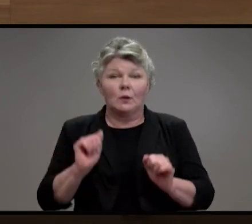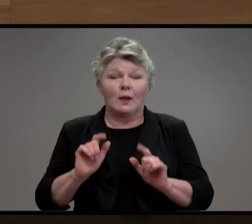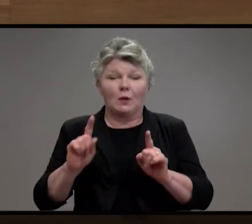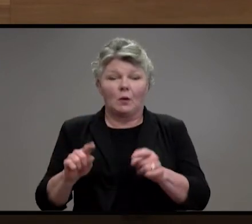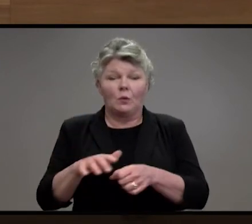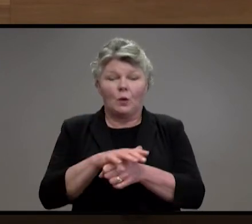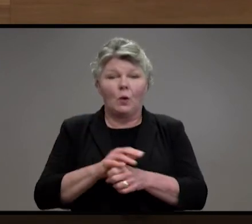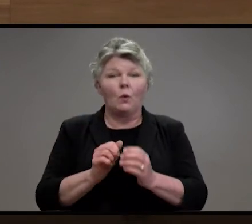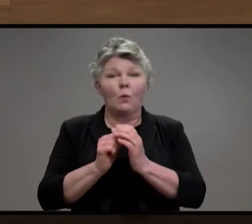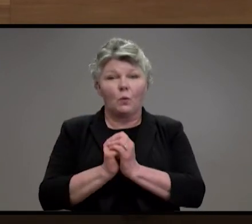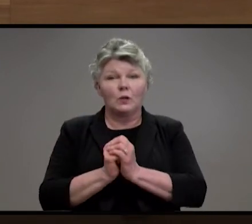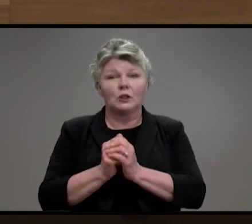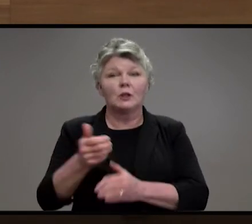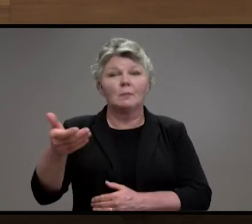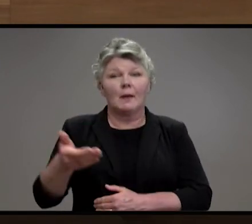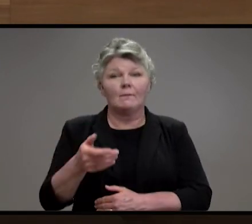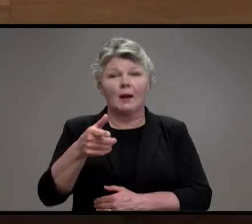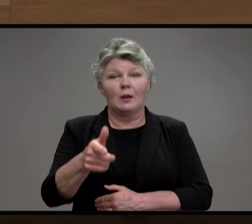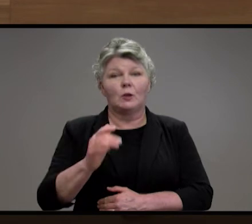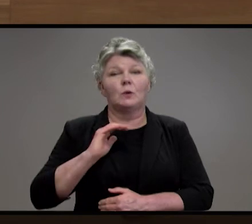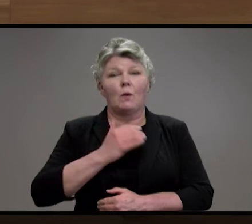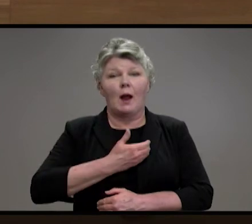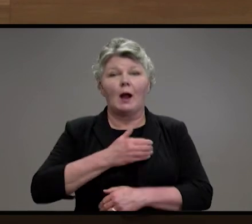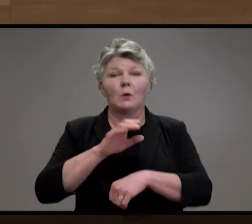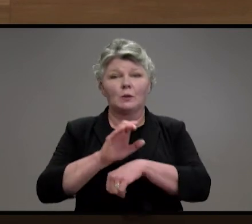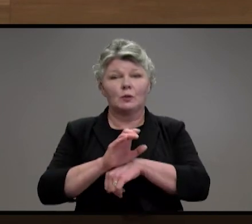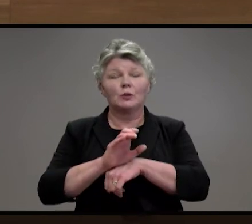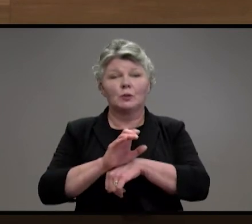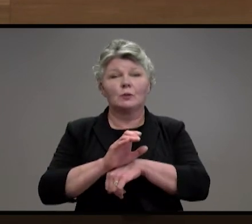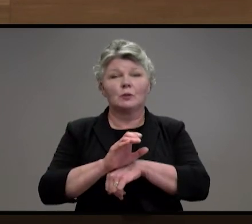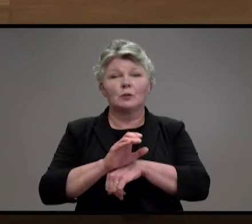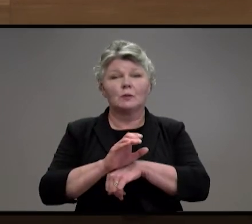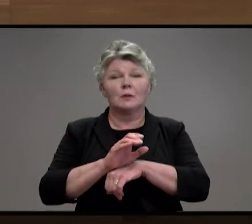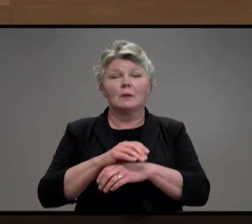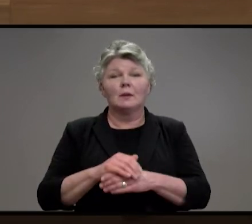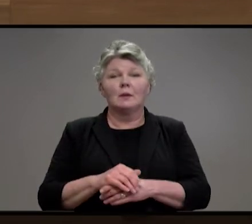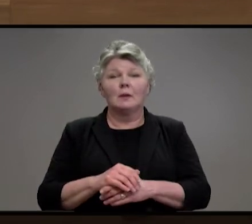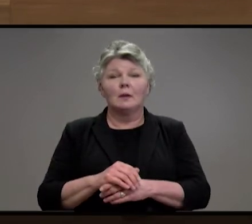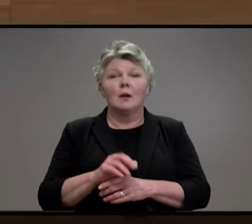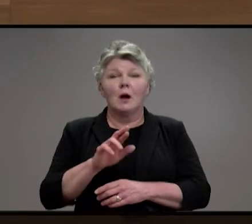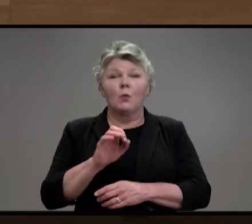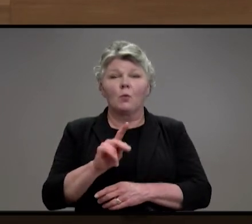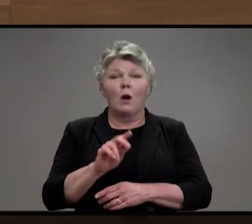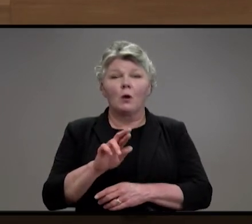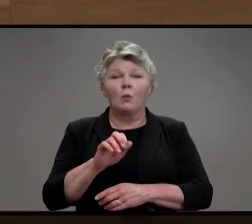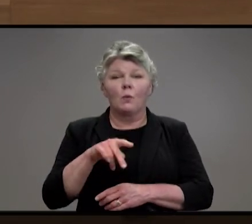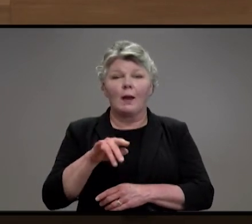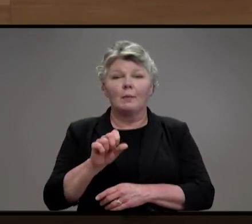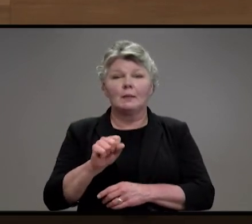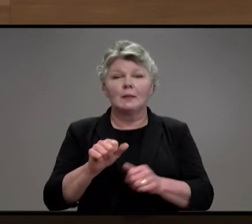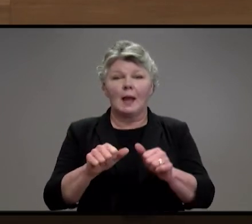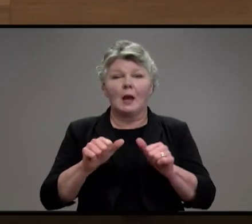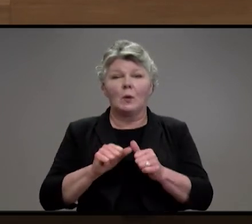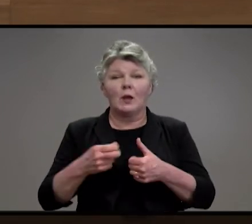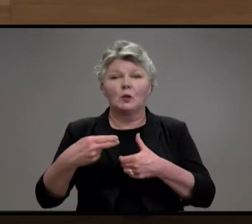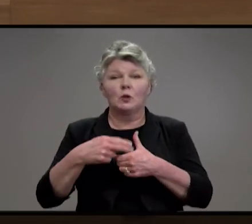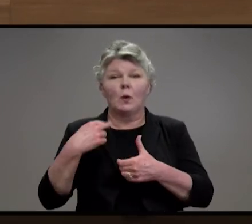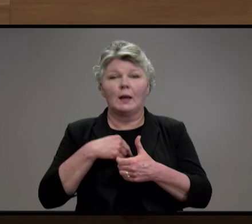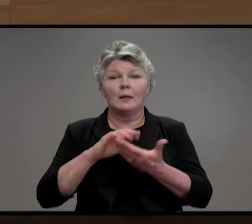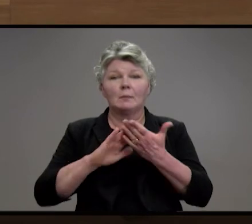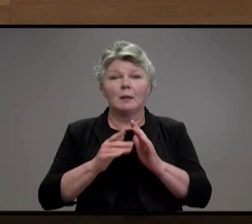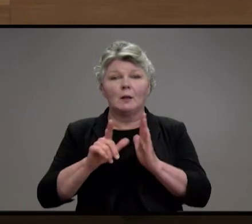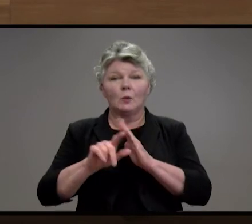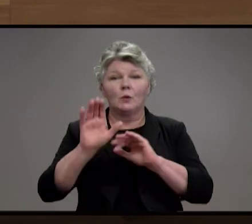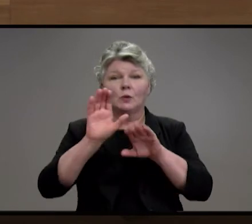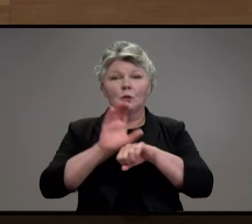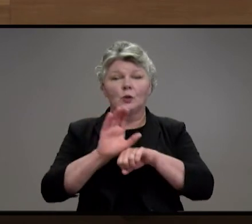attend local services, I would like to invite you to worship with our congregation. If you are in the Rock Rapids area, please join us at Peace Lutheran Church